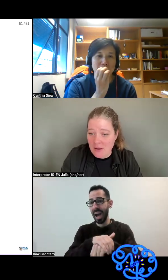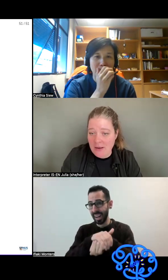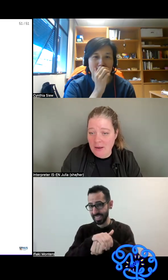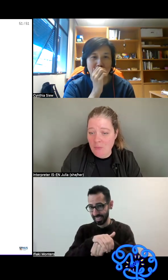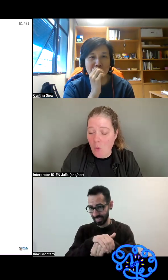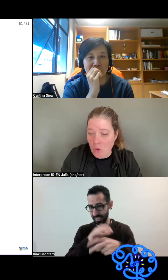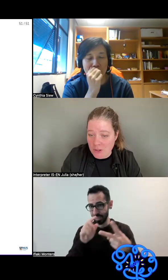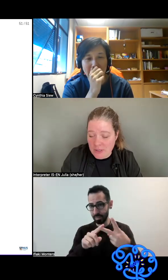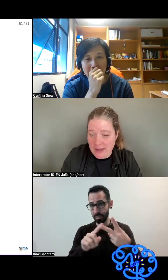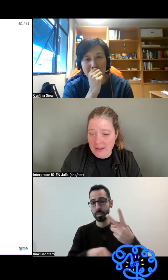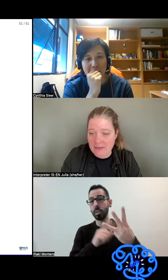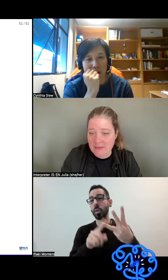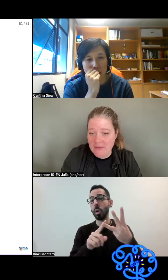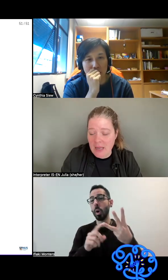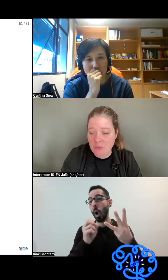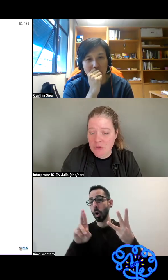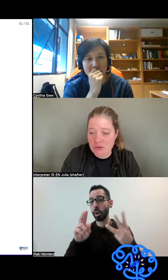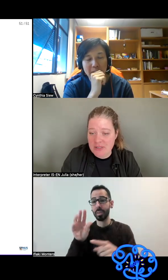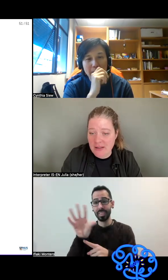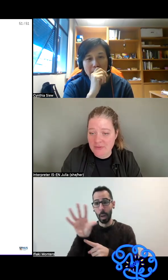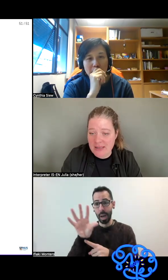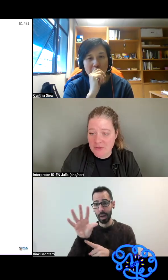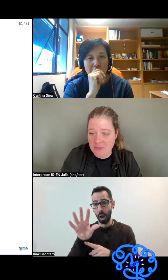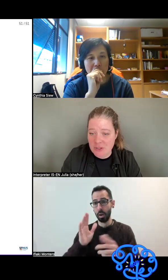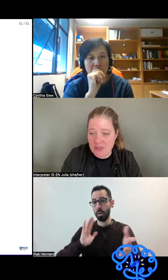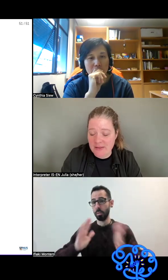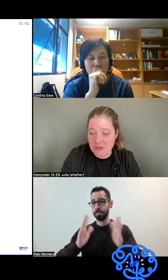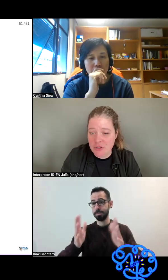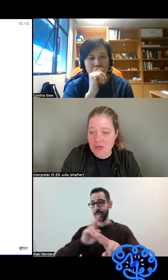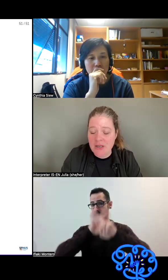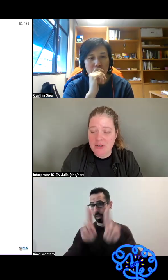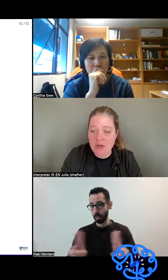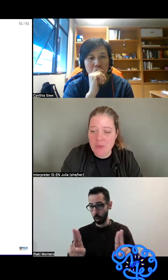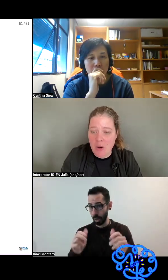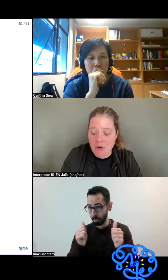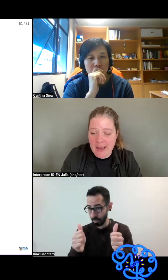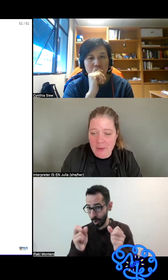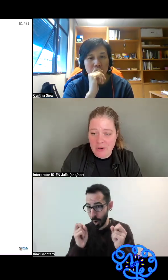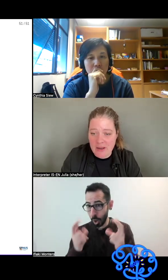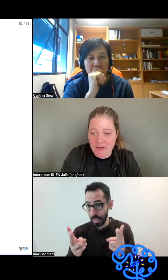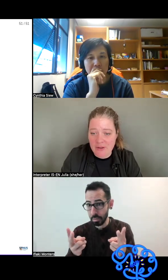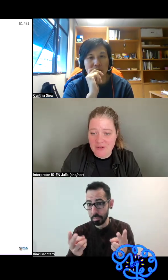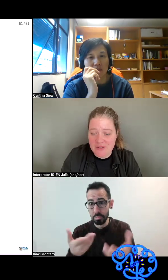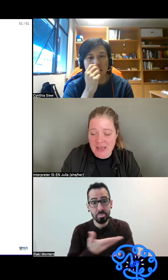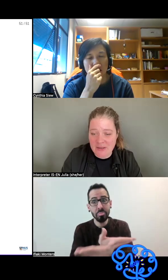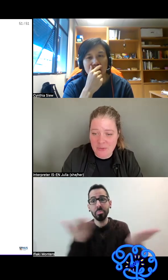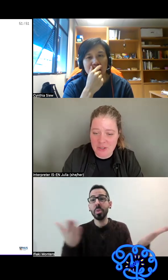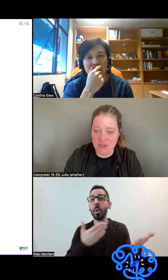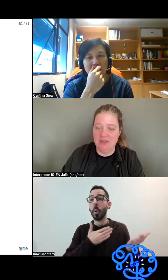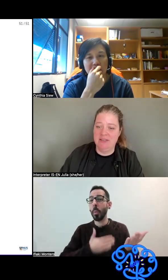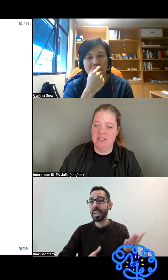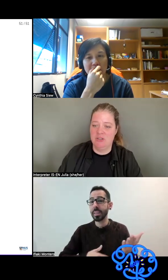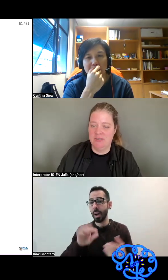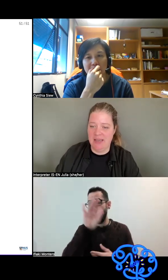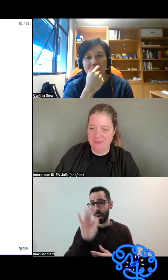chat, or you can unmute yourself, ask your question in English. You can pop on camera and also sign your question